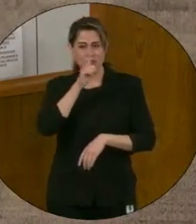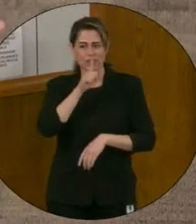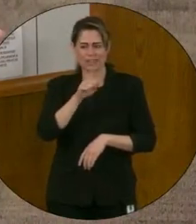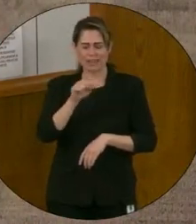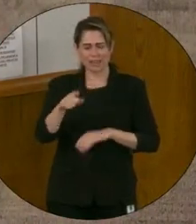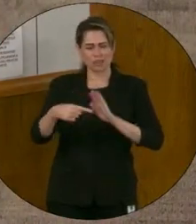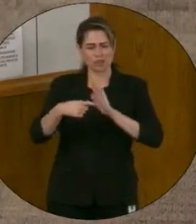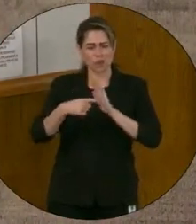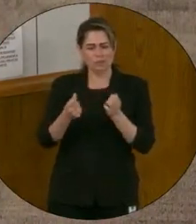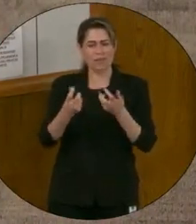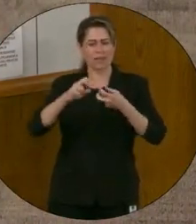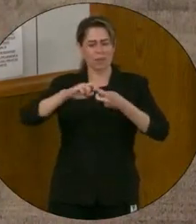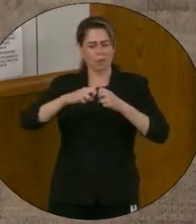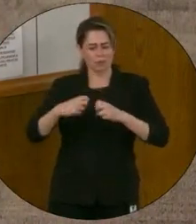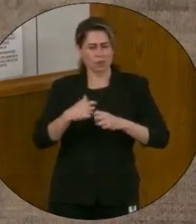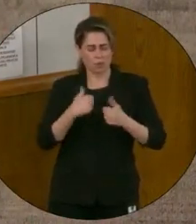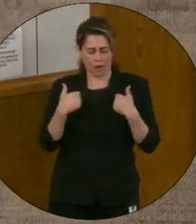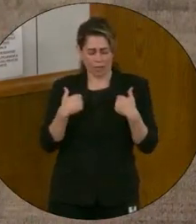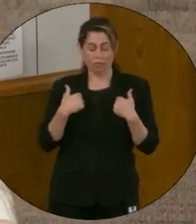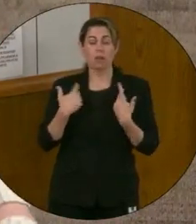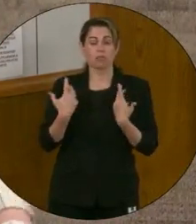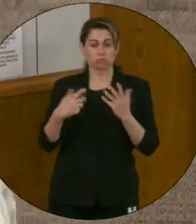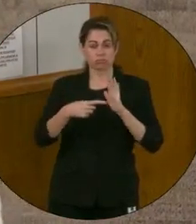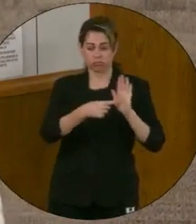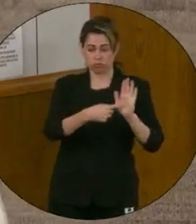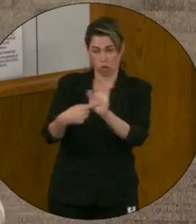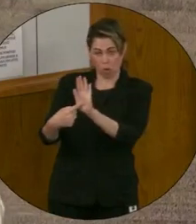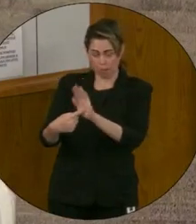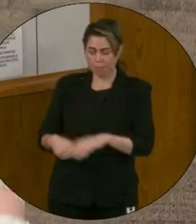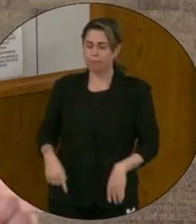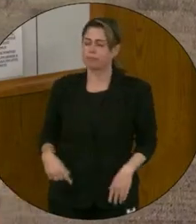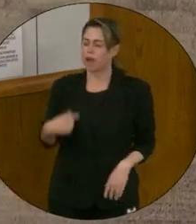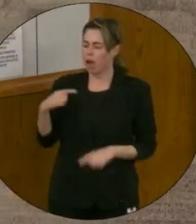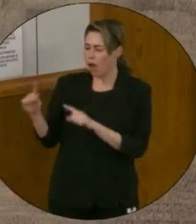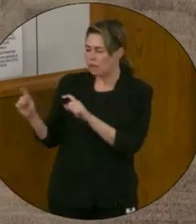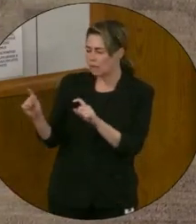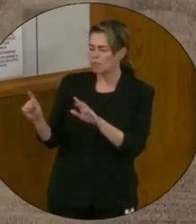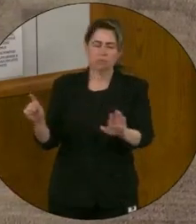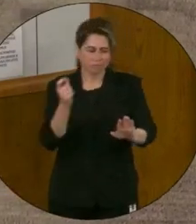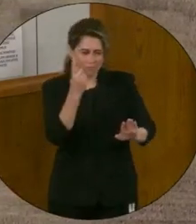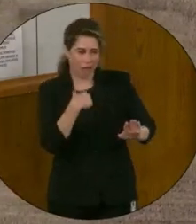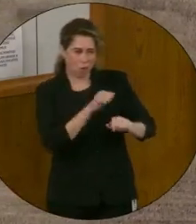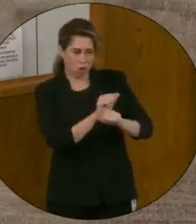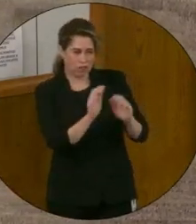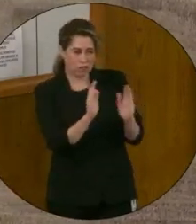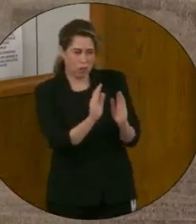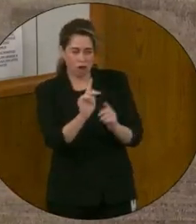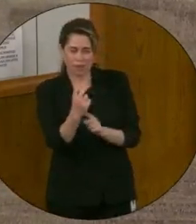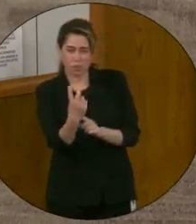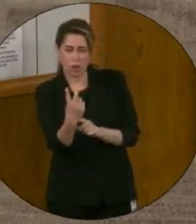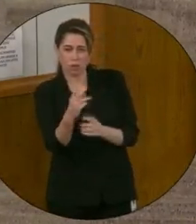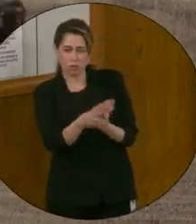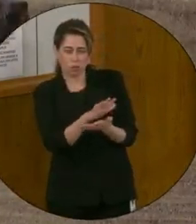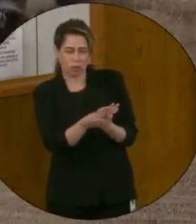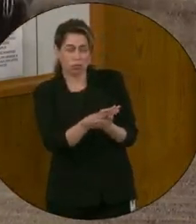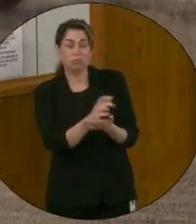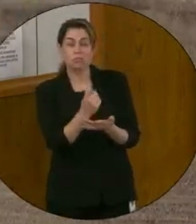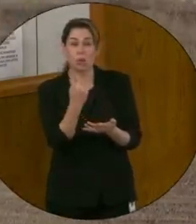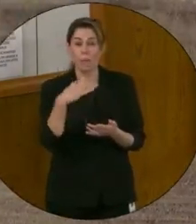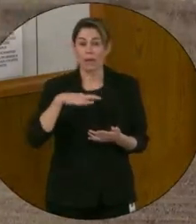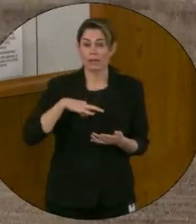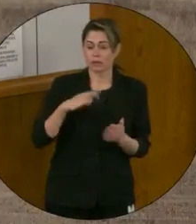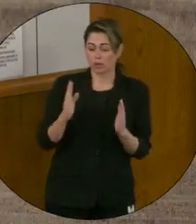lot of the issues we're having. So I showed the video, and I asked them, I work at a small K-12 school. And one of the benefits of a